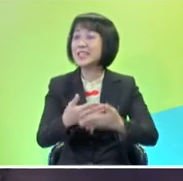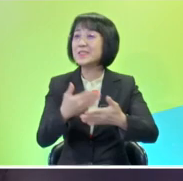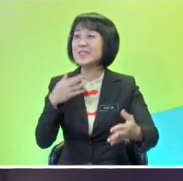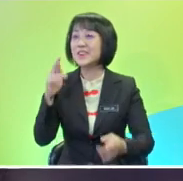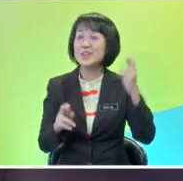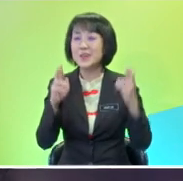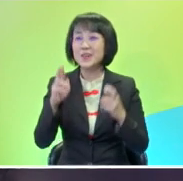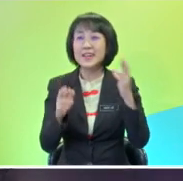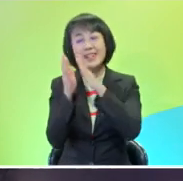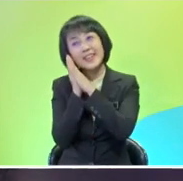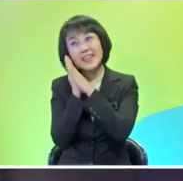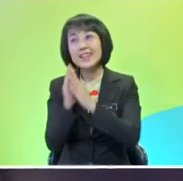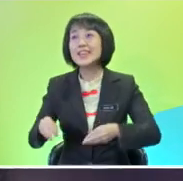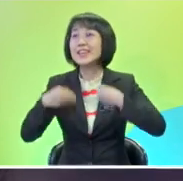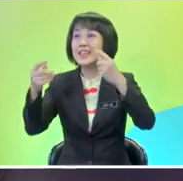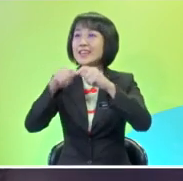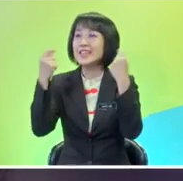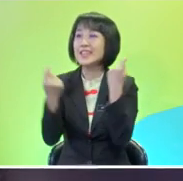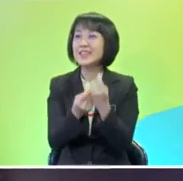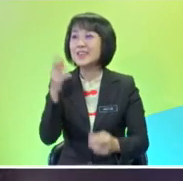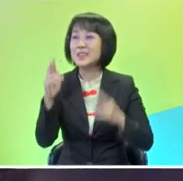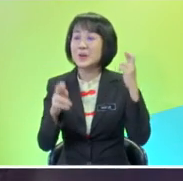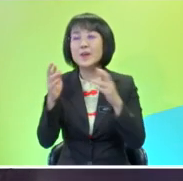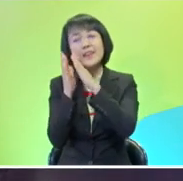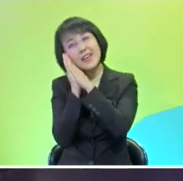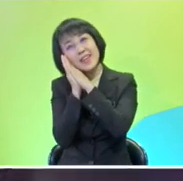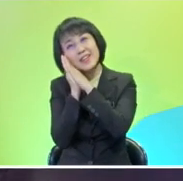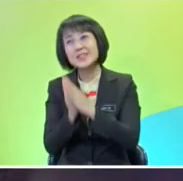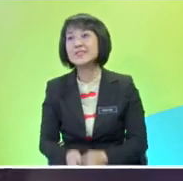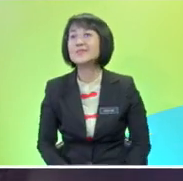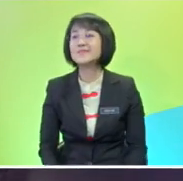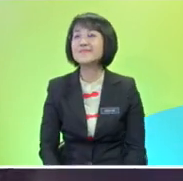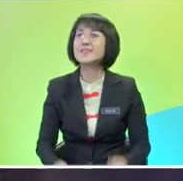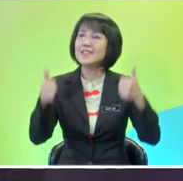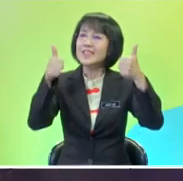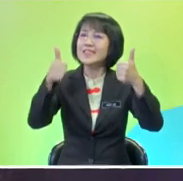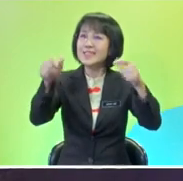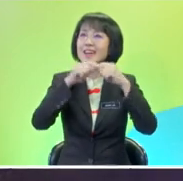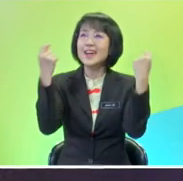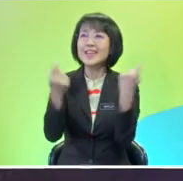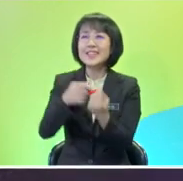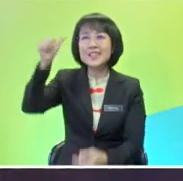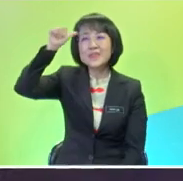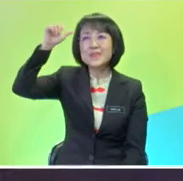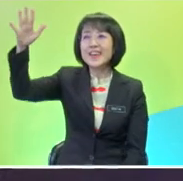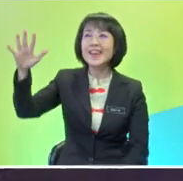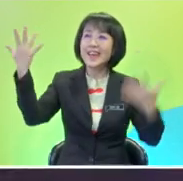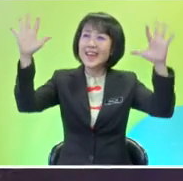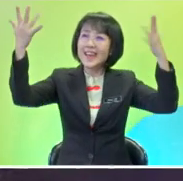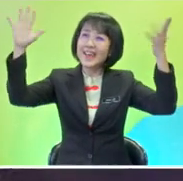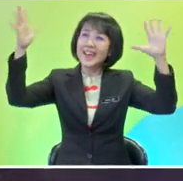give Team Robot some time to take a nap. But before that, good job, Team Man. Give yourselves a round of applause.